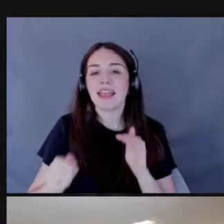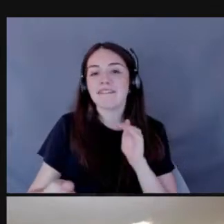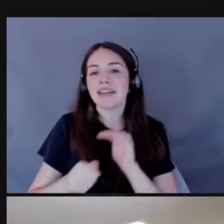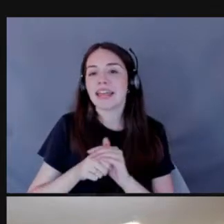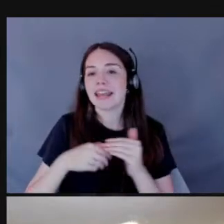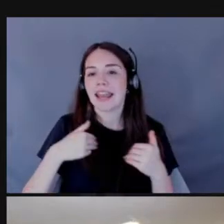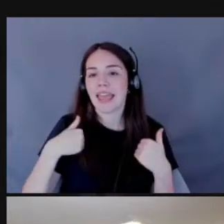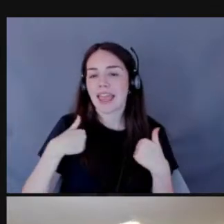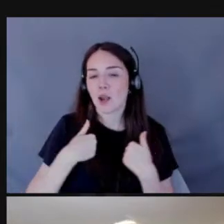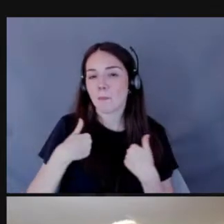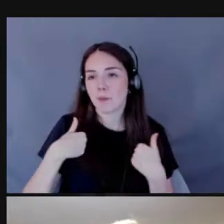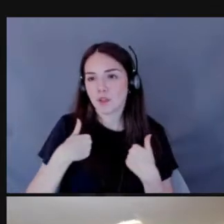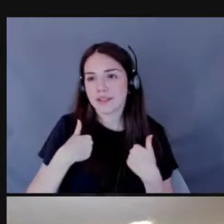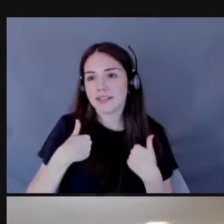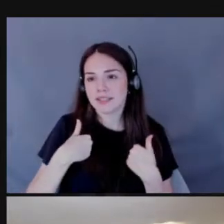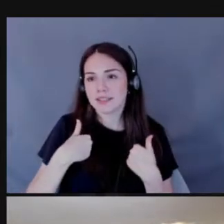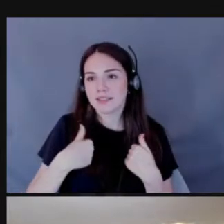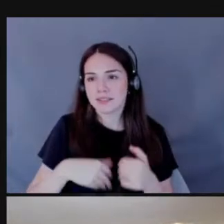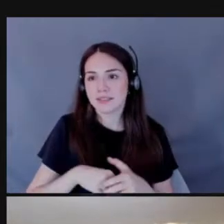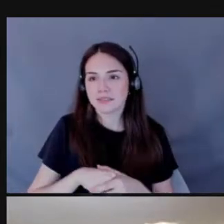And we